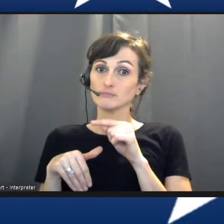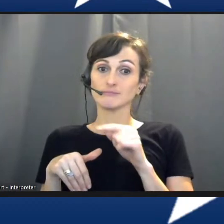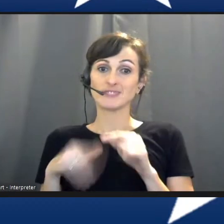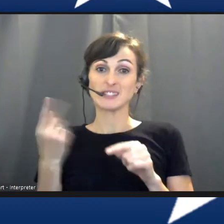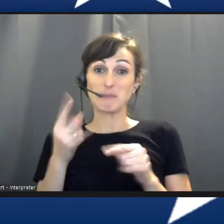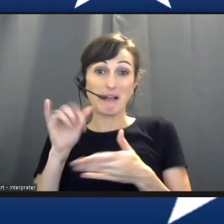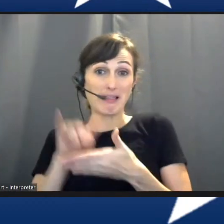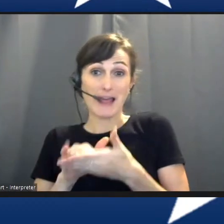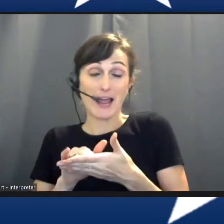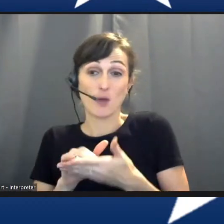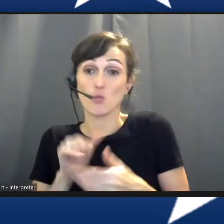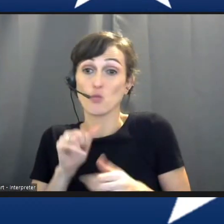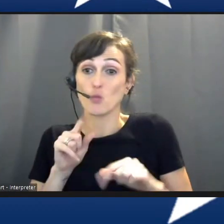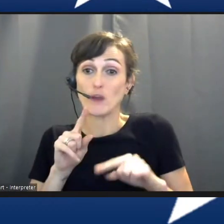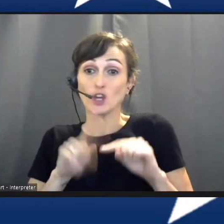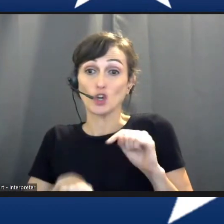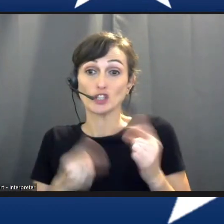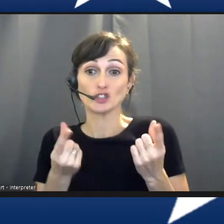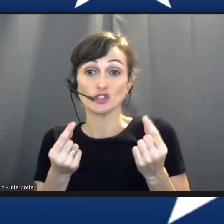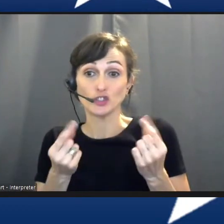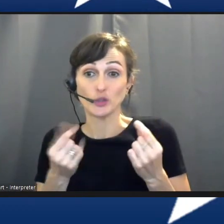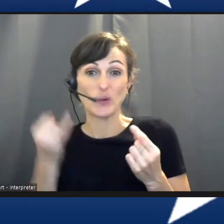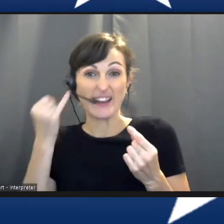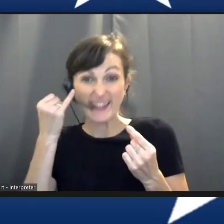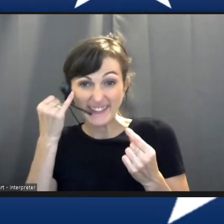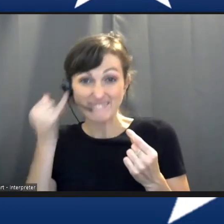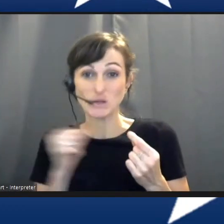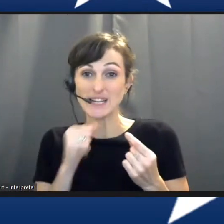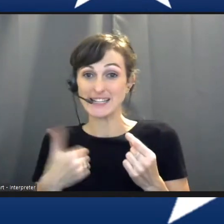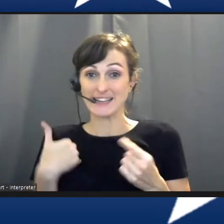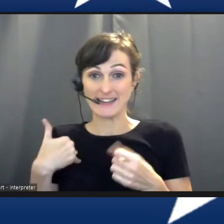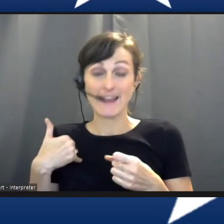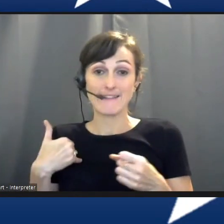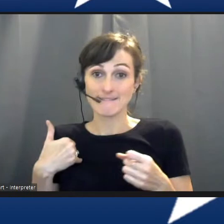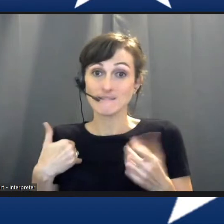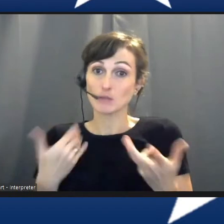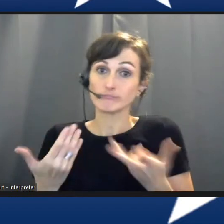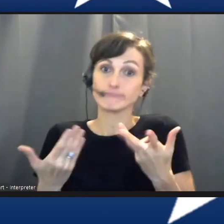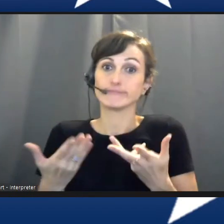be done, that would have a significant effect,